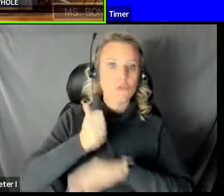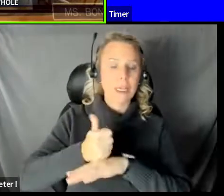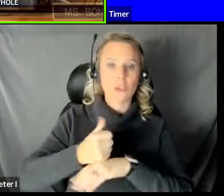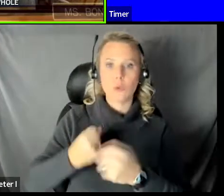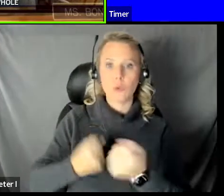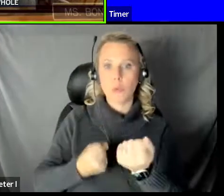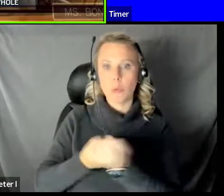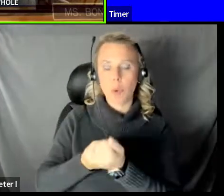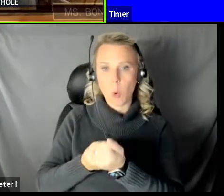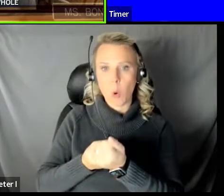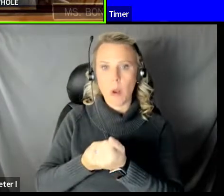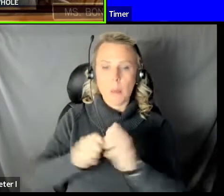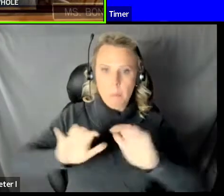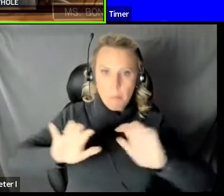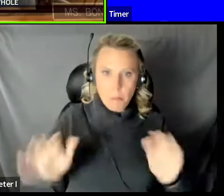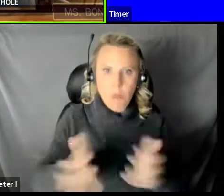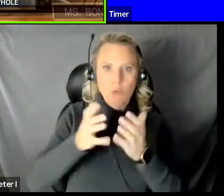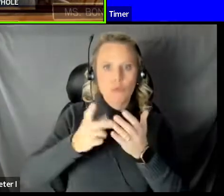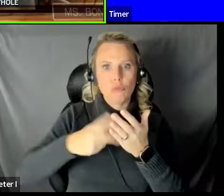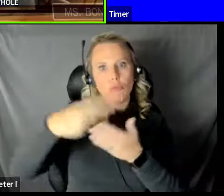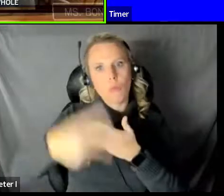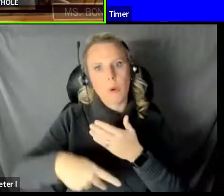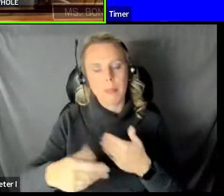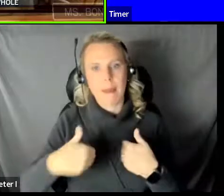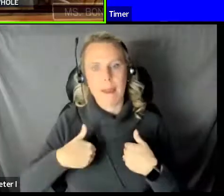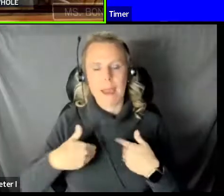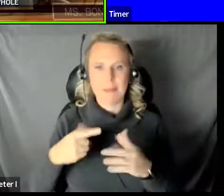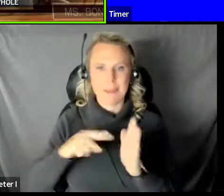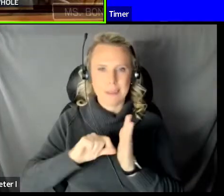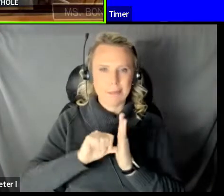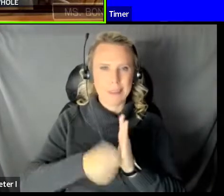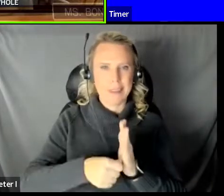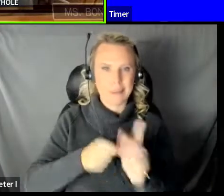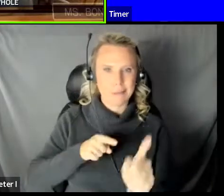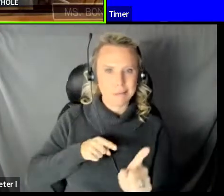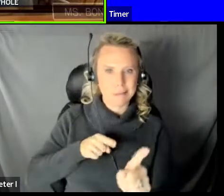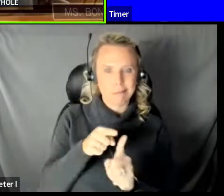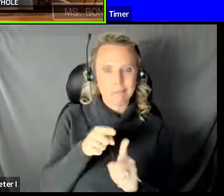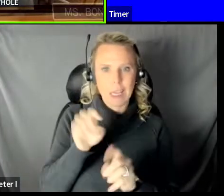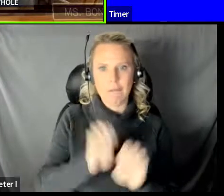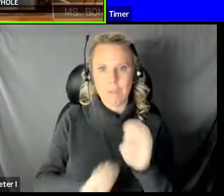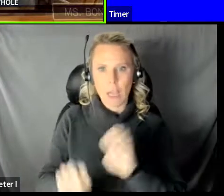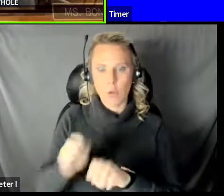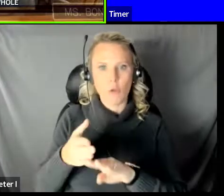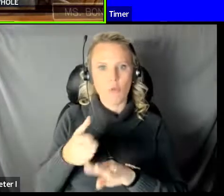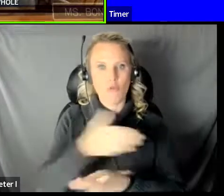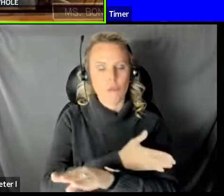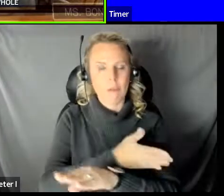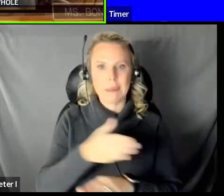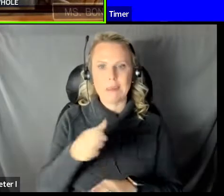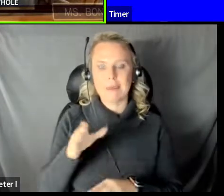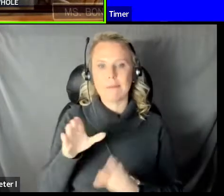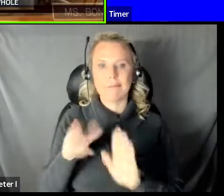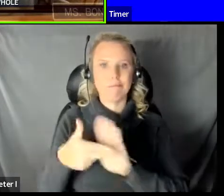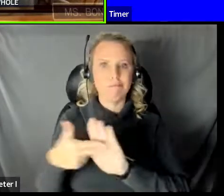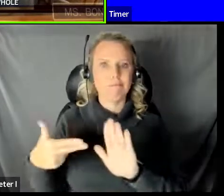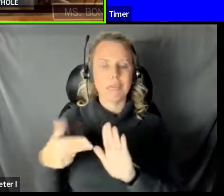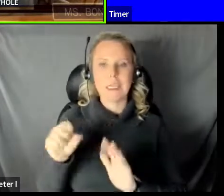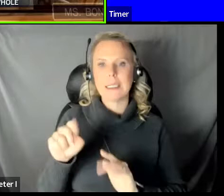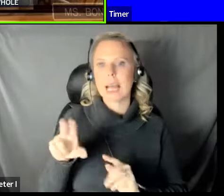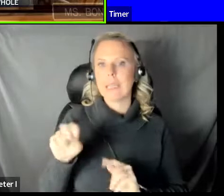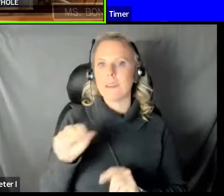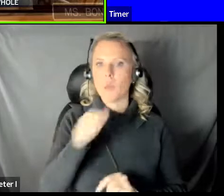supporting and bolstering programs that have an emphasis on evaluating and improving the status of women in